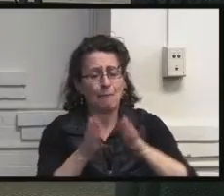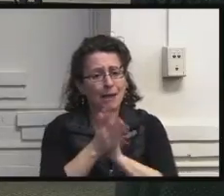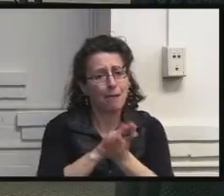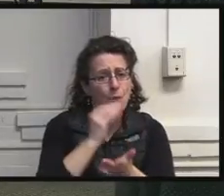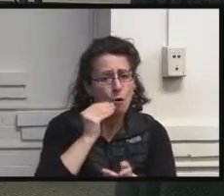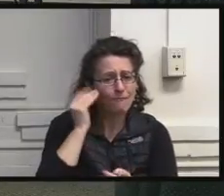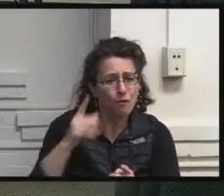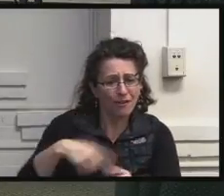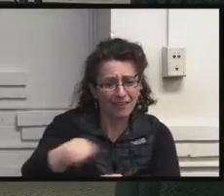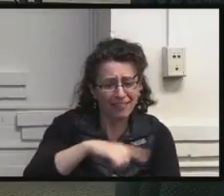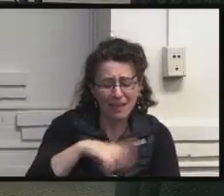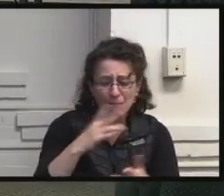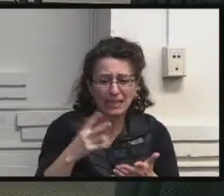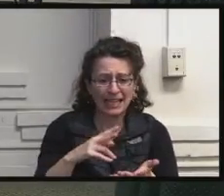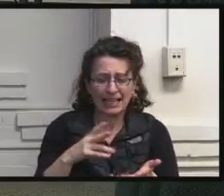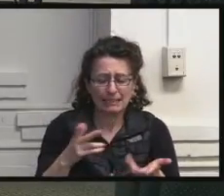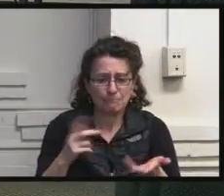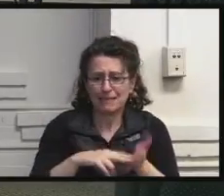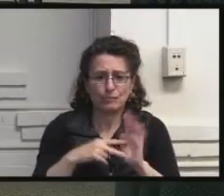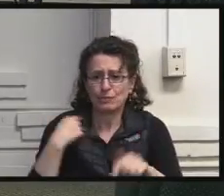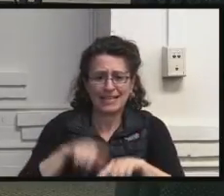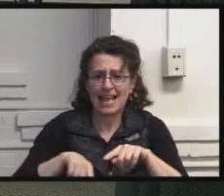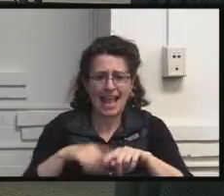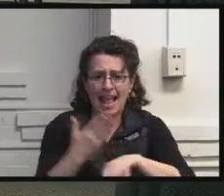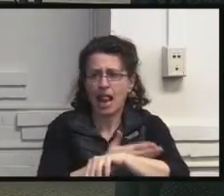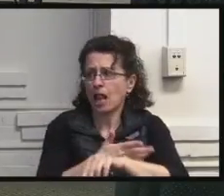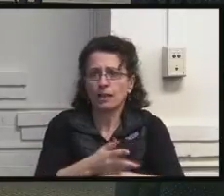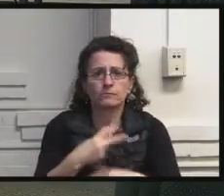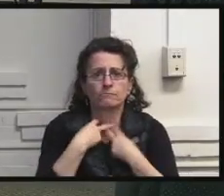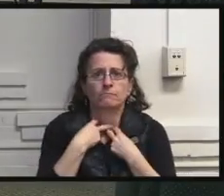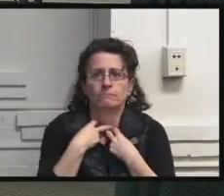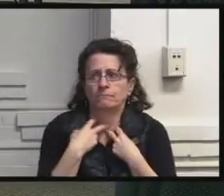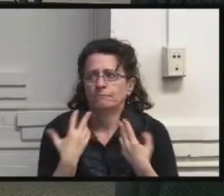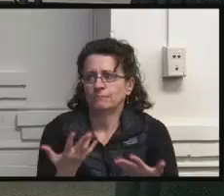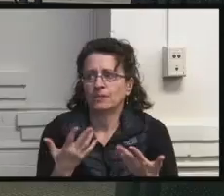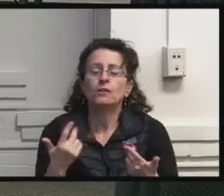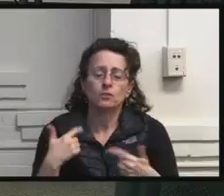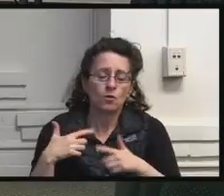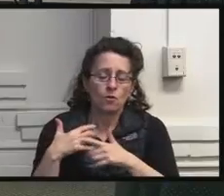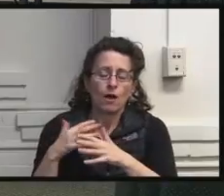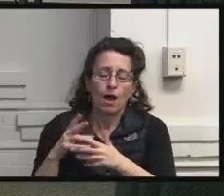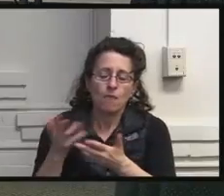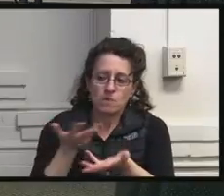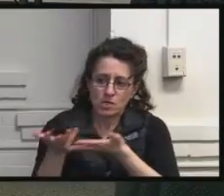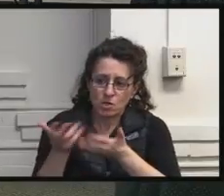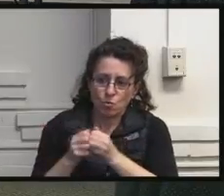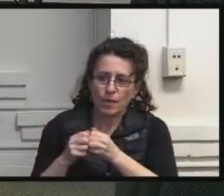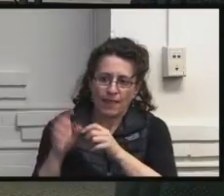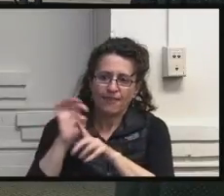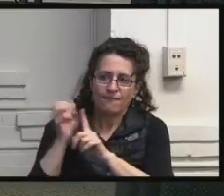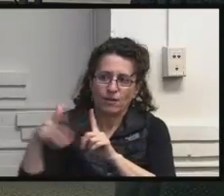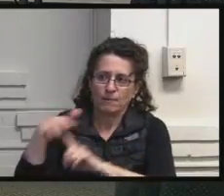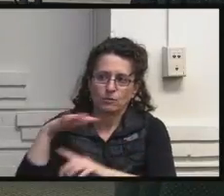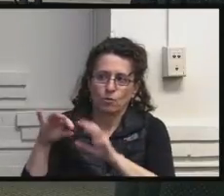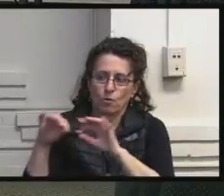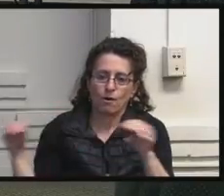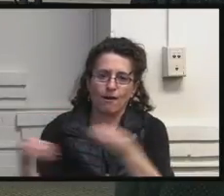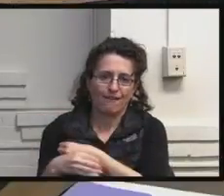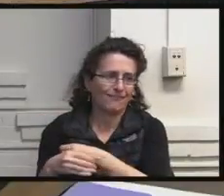I'm doing everything I can do to push that along, and my manager is also helping me as well. So. The old bat roof.